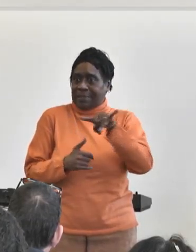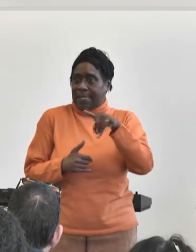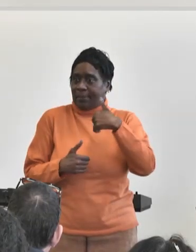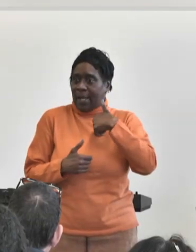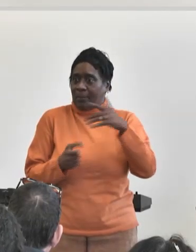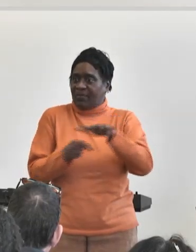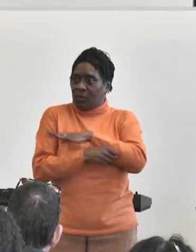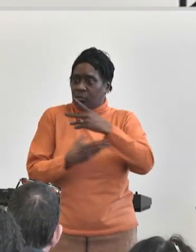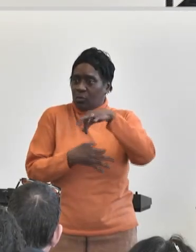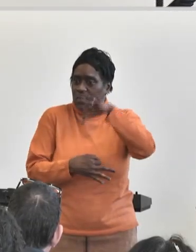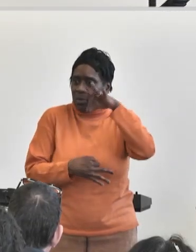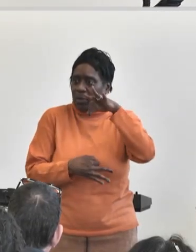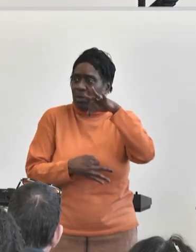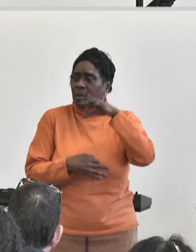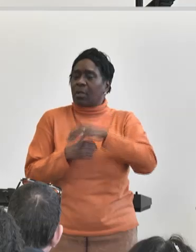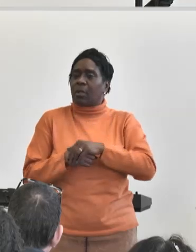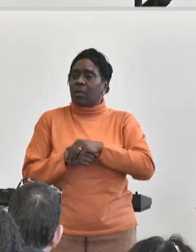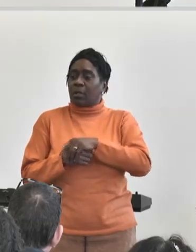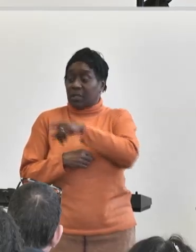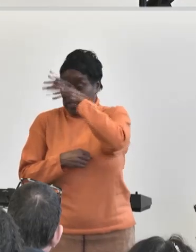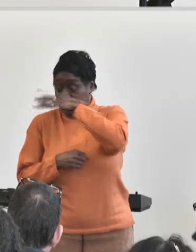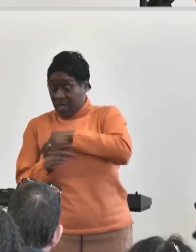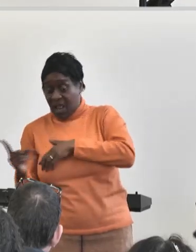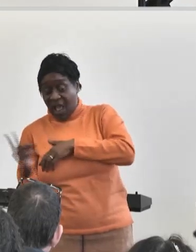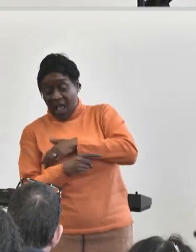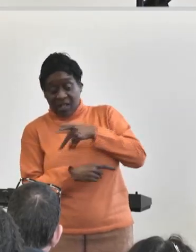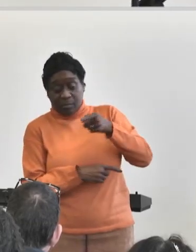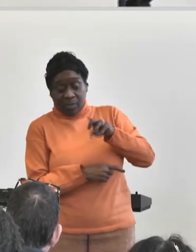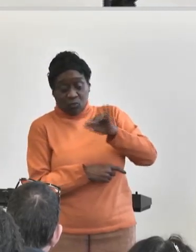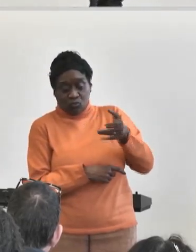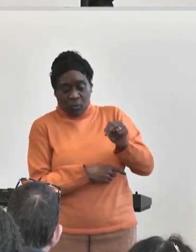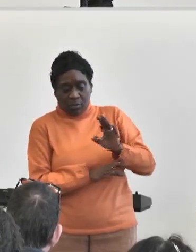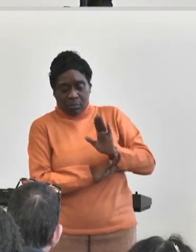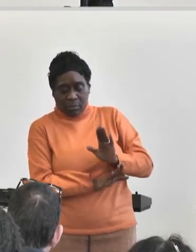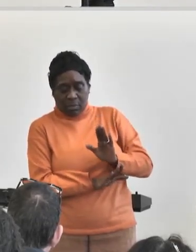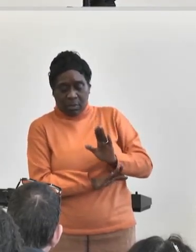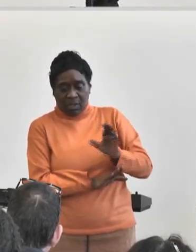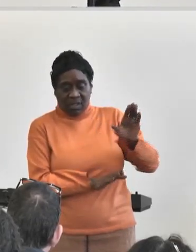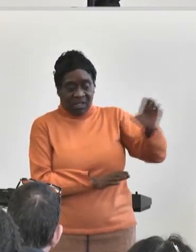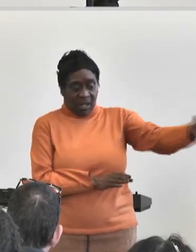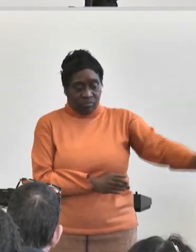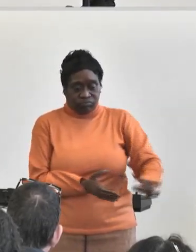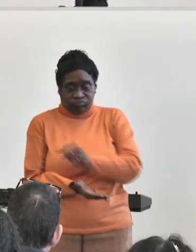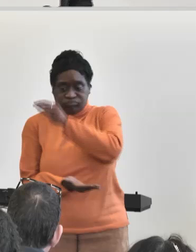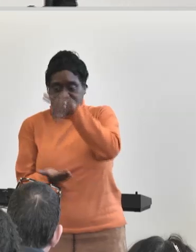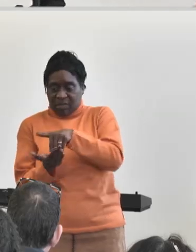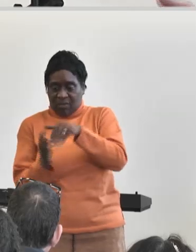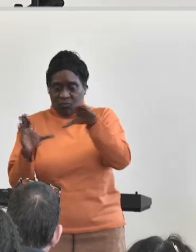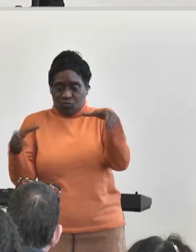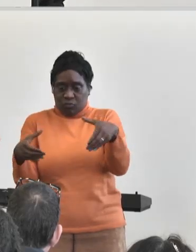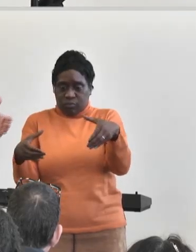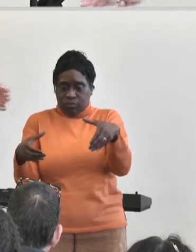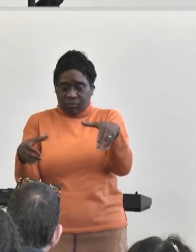hubiera sido así. But they've asked an insincere question. Pero preguntaron una pregunta insincera. They put him in the middle of a group. Lo pusieron en medio